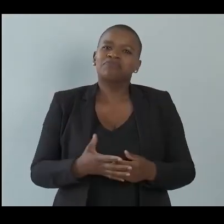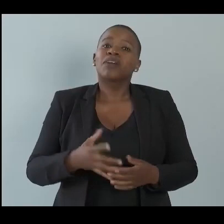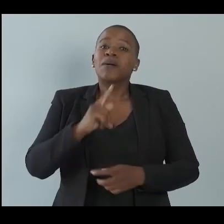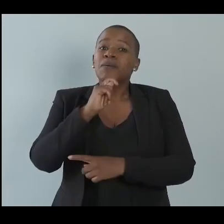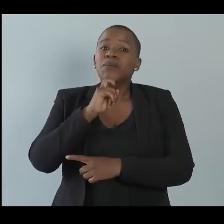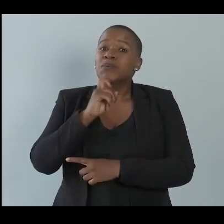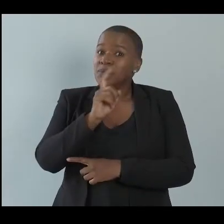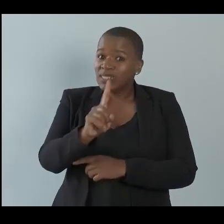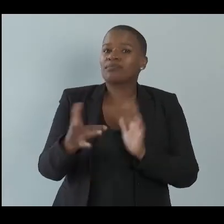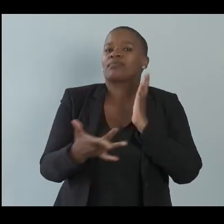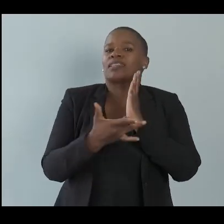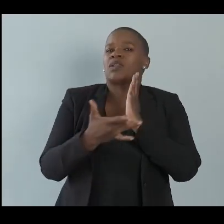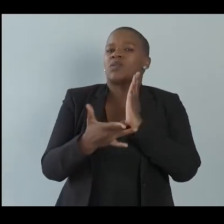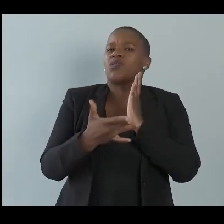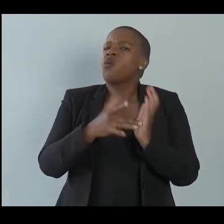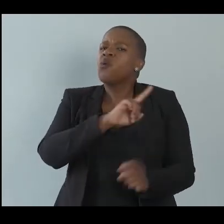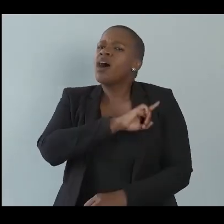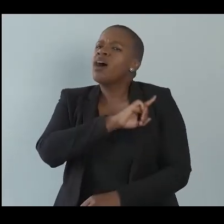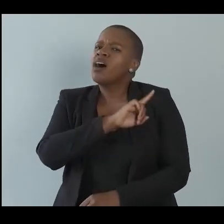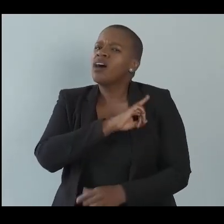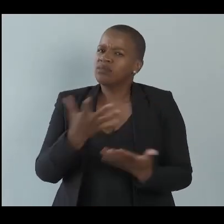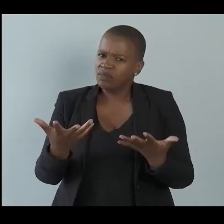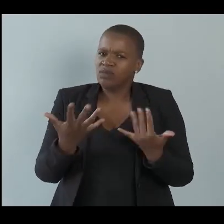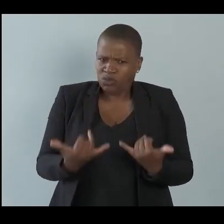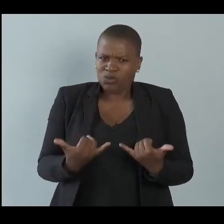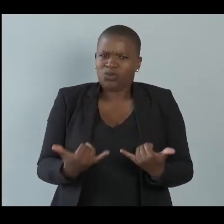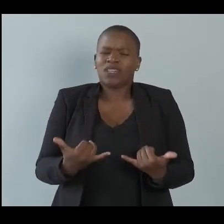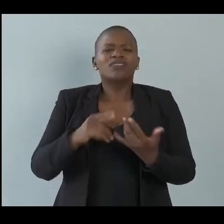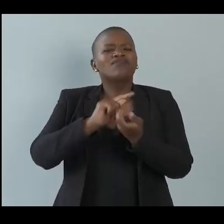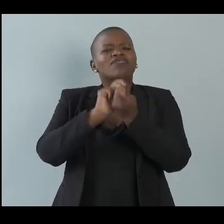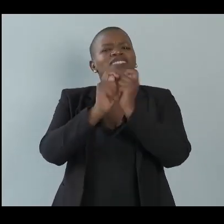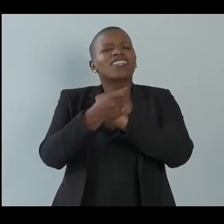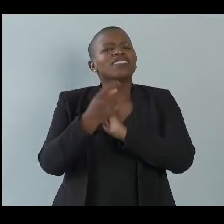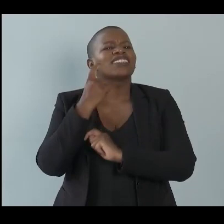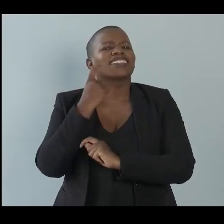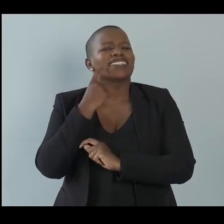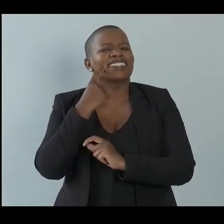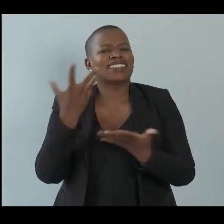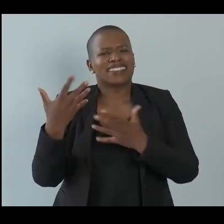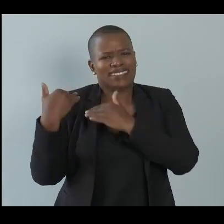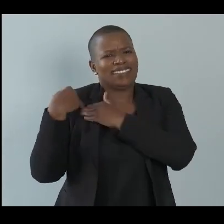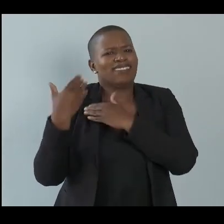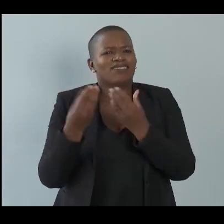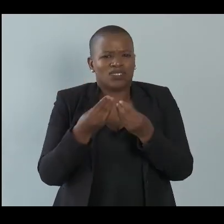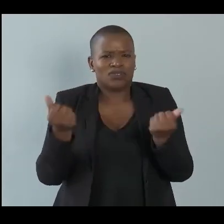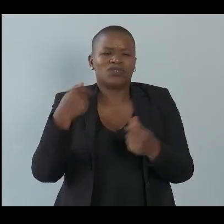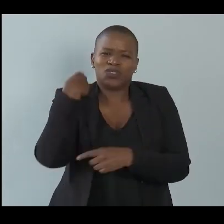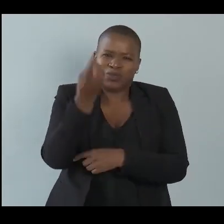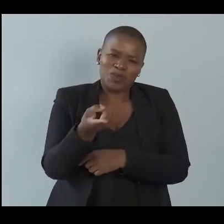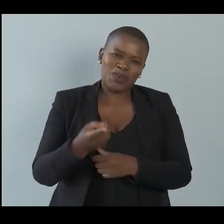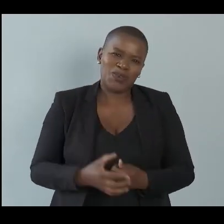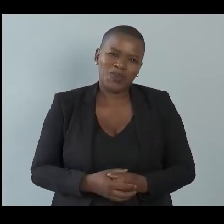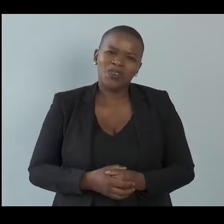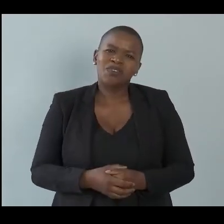today into a simpler, safer, and smarter tomorrow. This purpose unites our